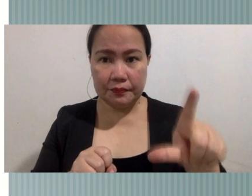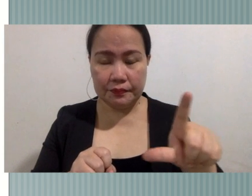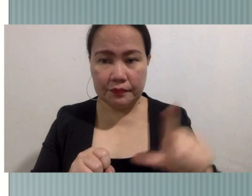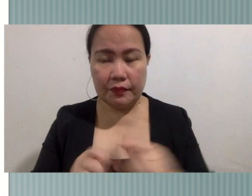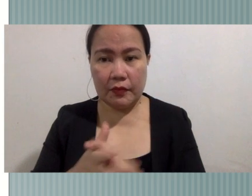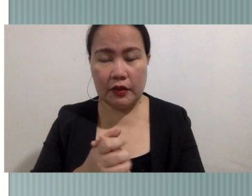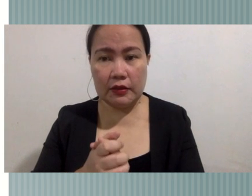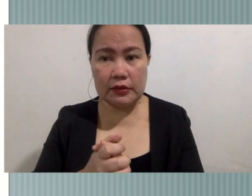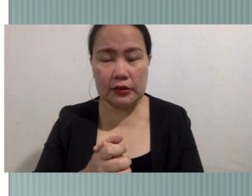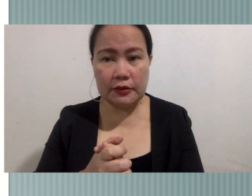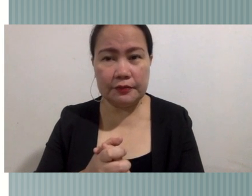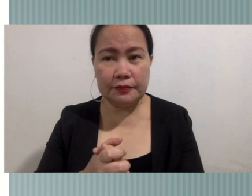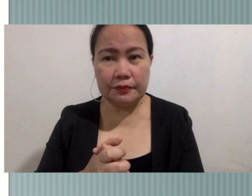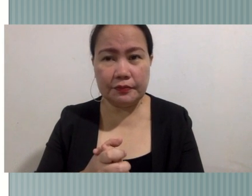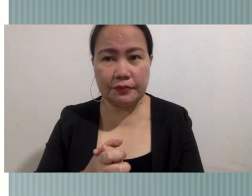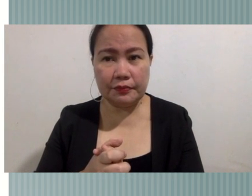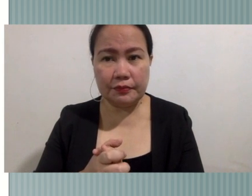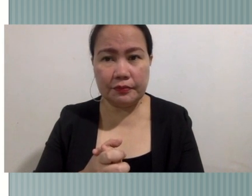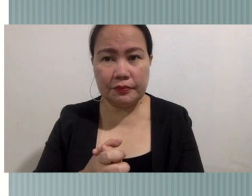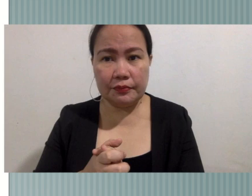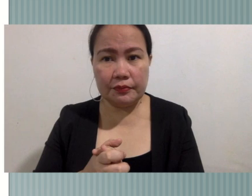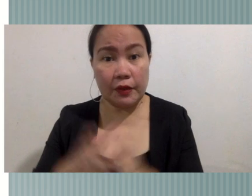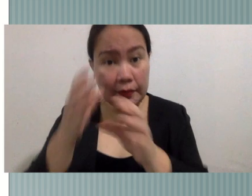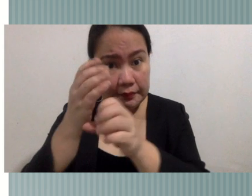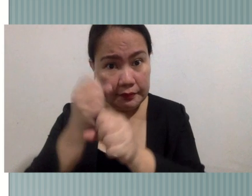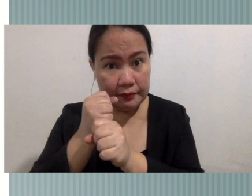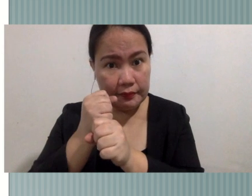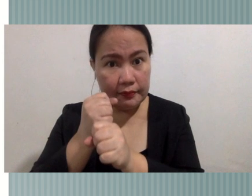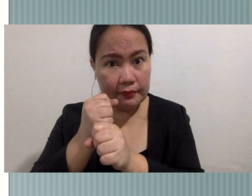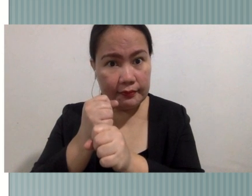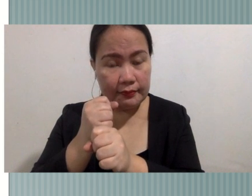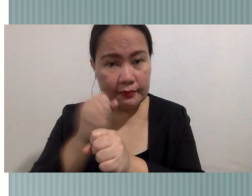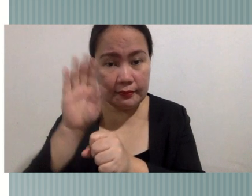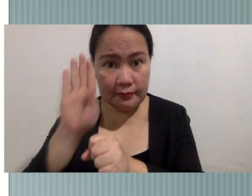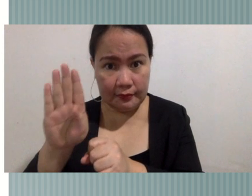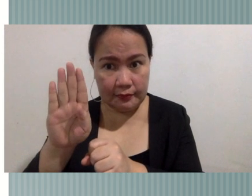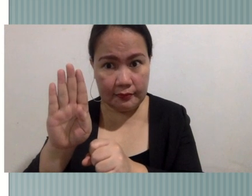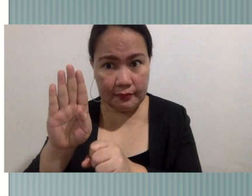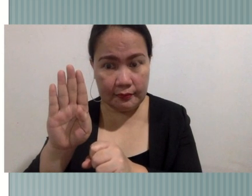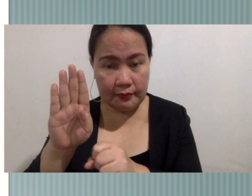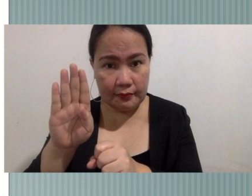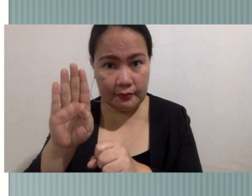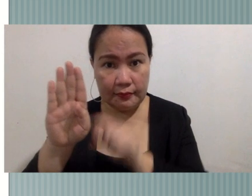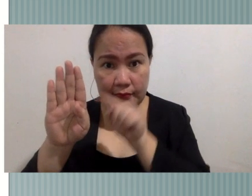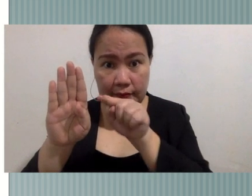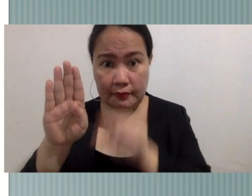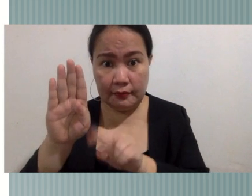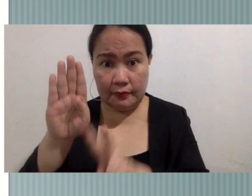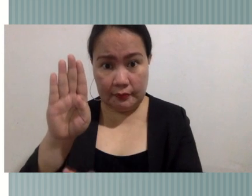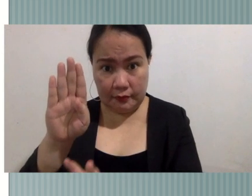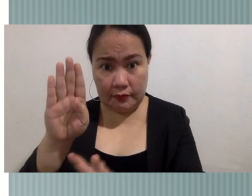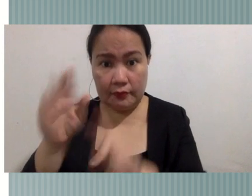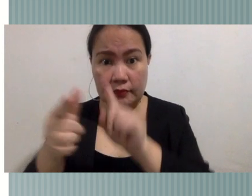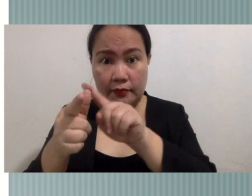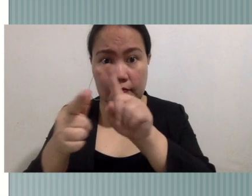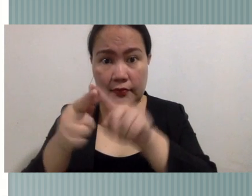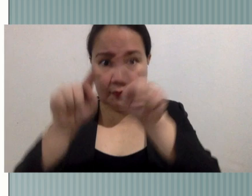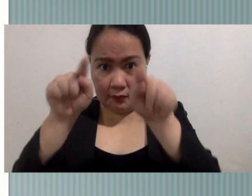ang gagawin lang natin, kunin natin yung value ng b over 2 tapos squared lang natin.